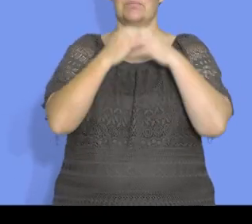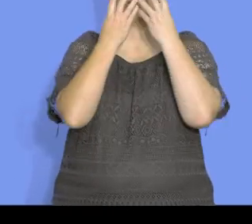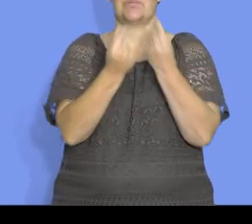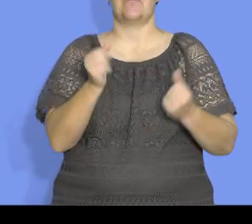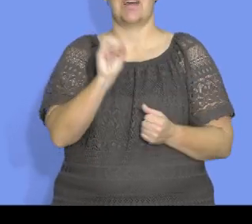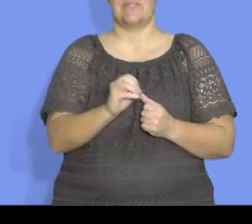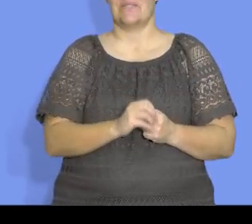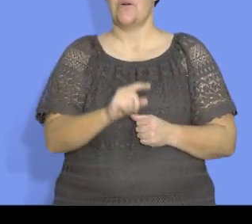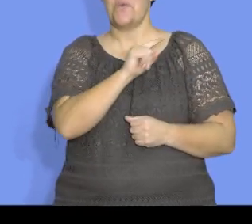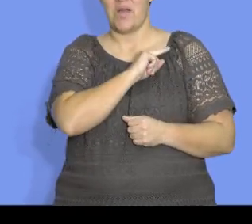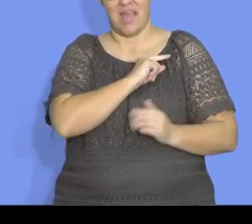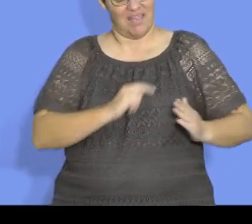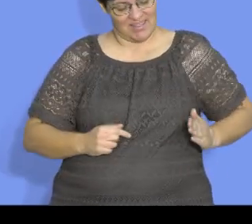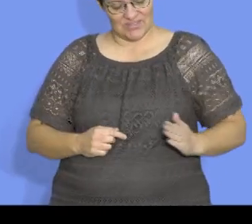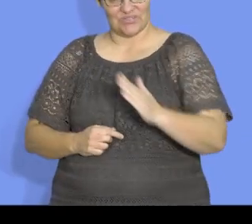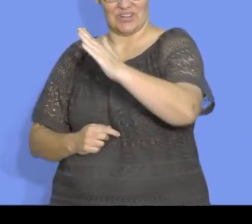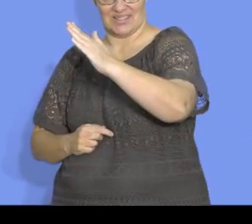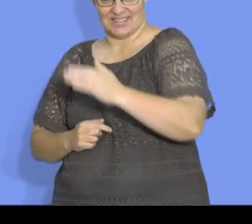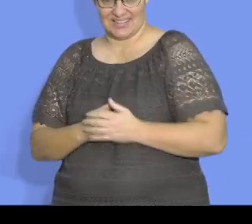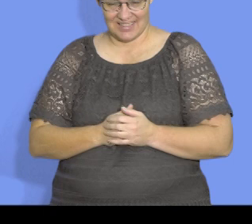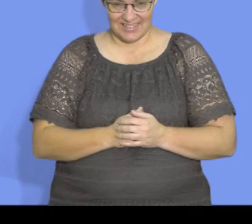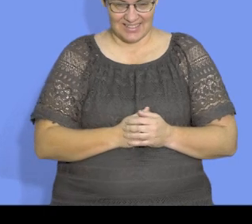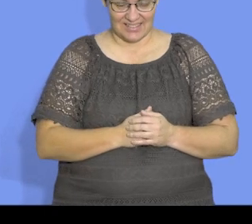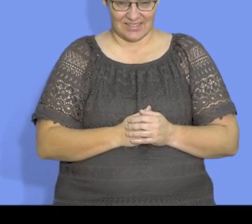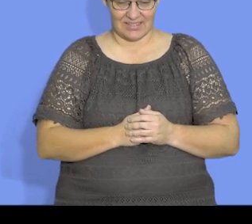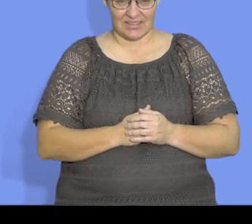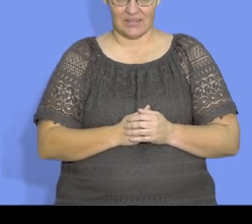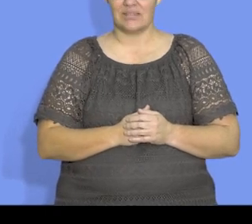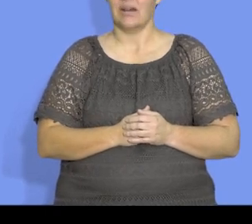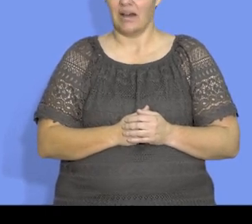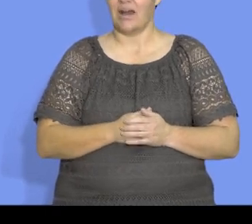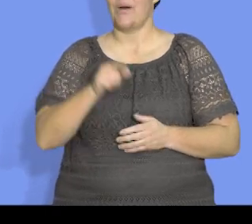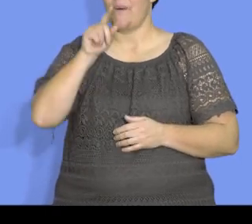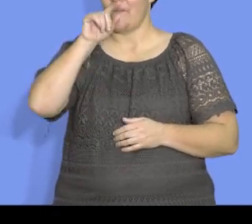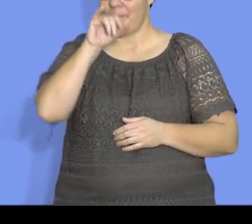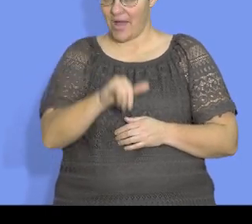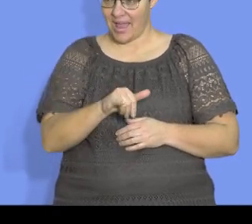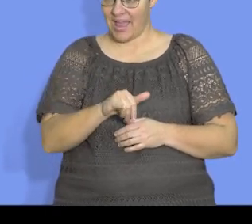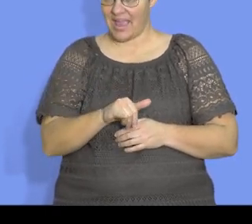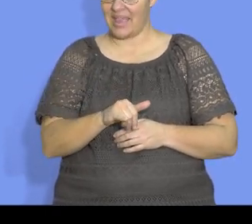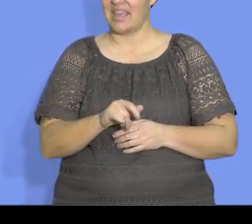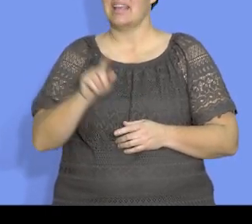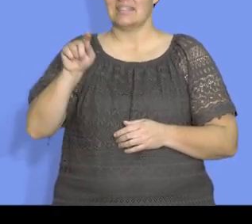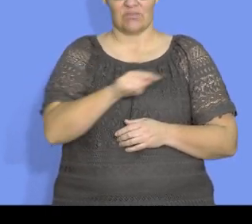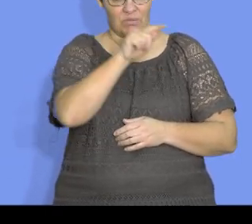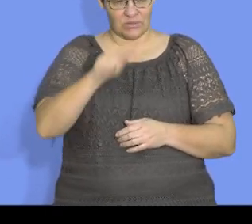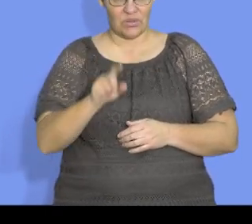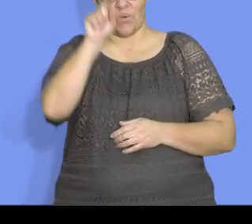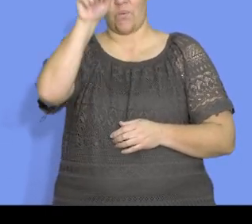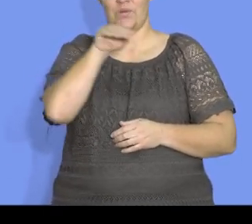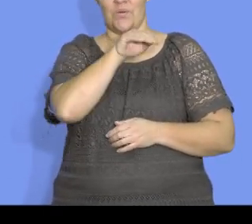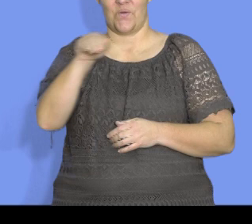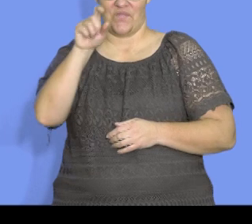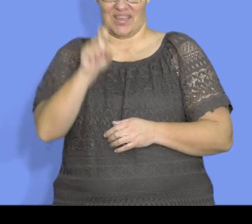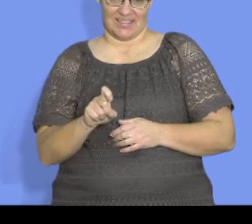a solution where we can draw that and draw a straight line. And we can say y is directly